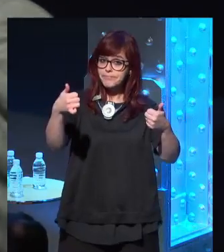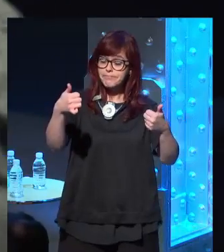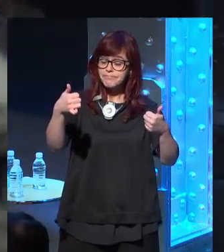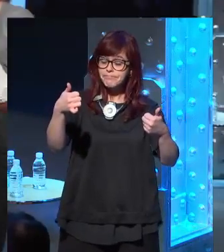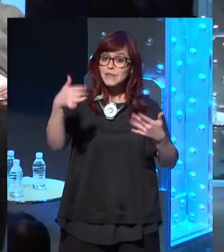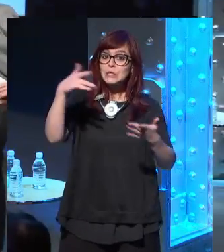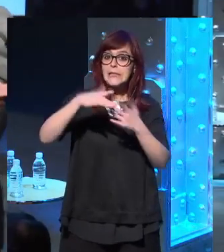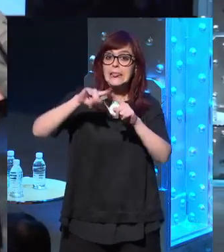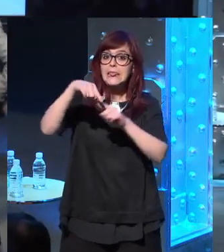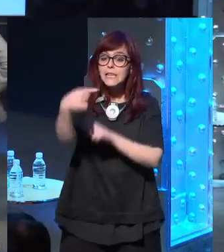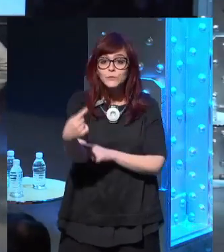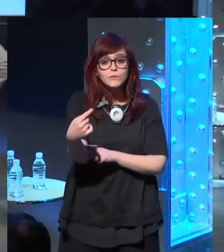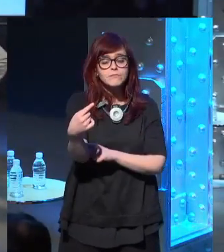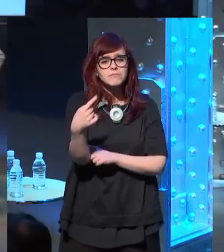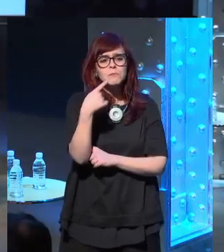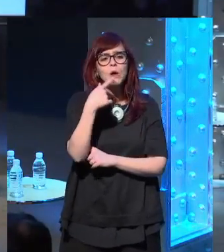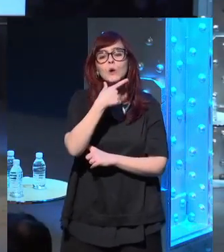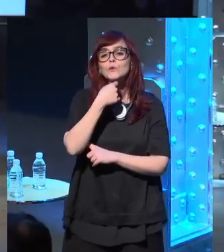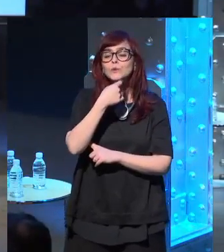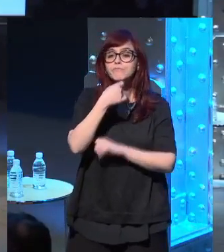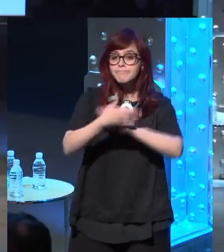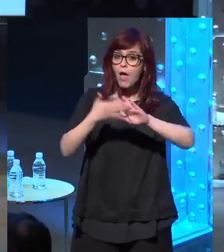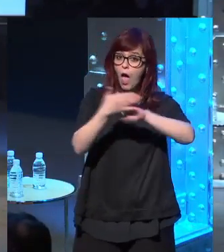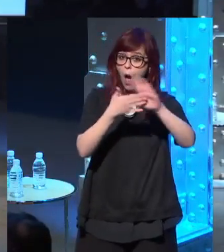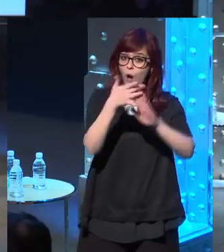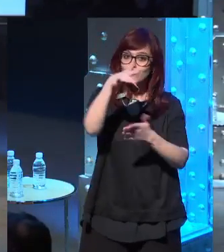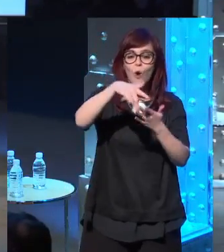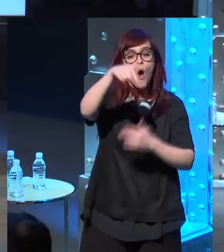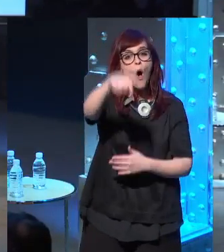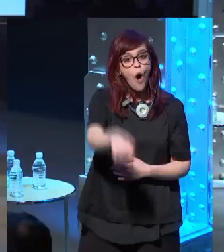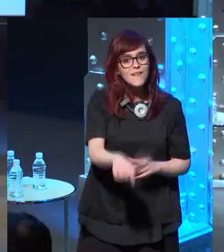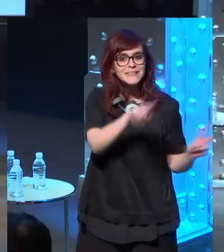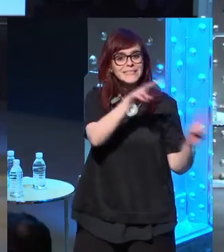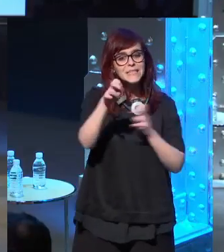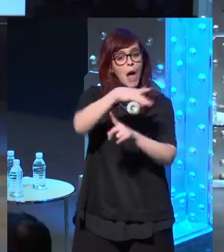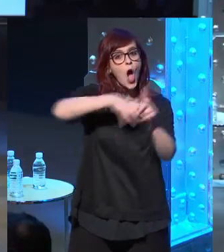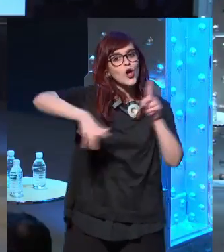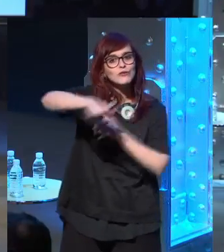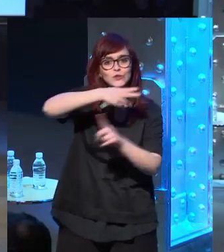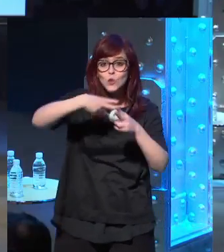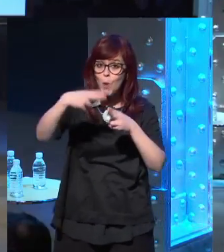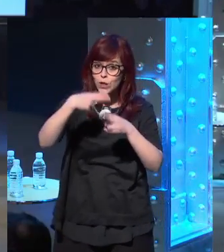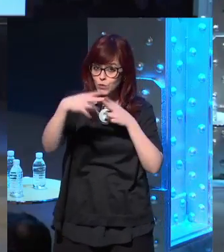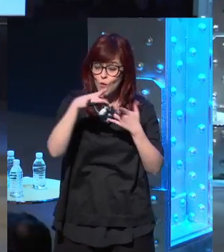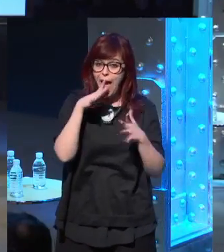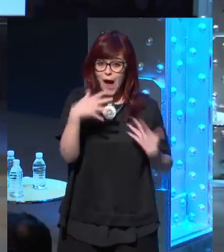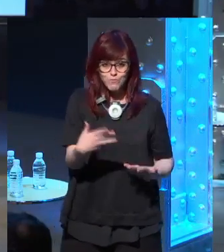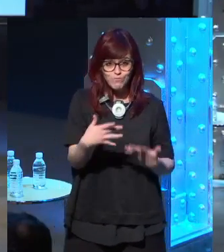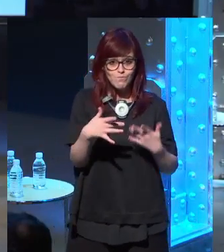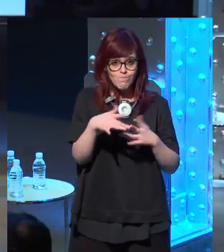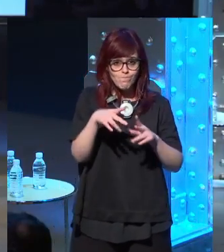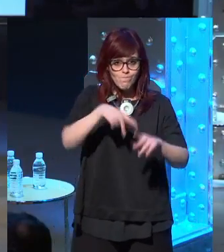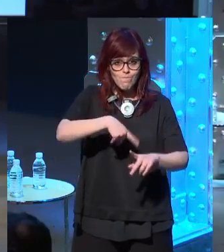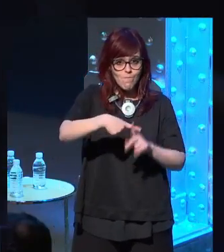But I wanted to talk today about a little bit about the political context that we see globally with